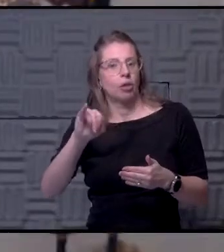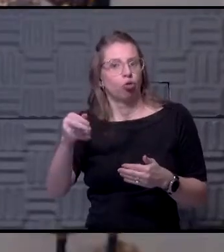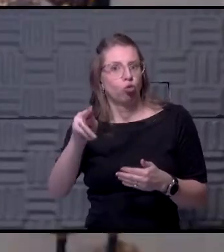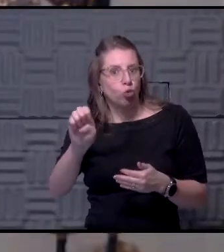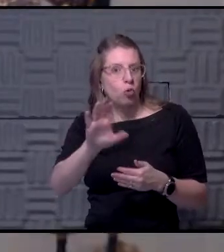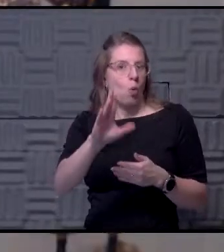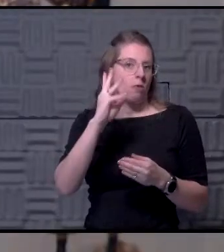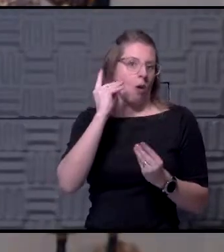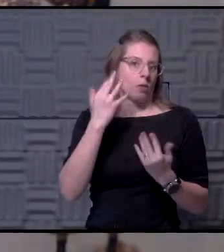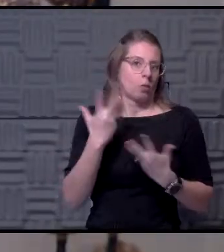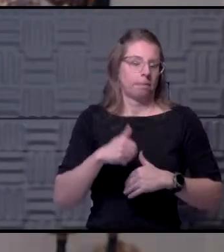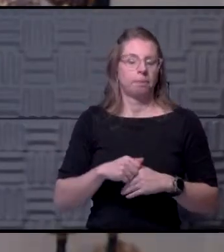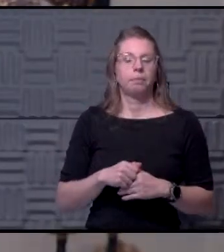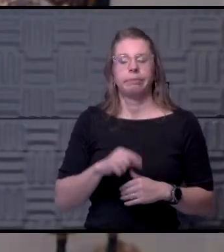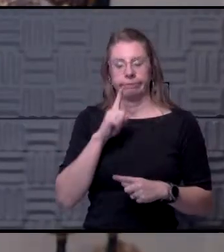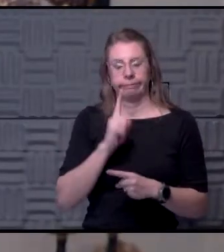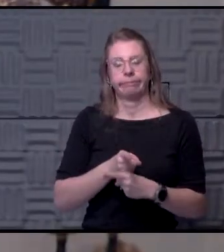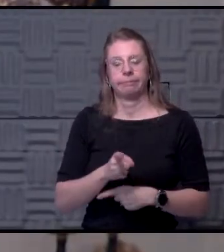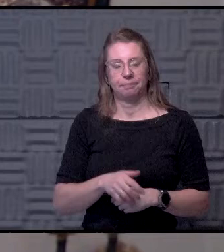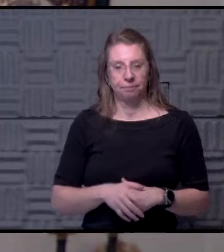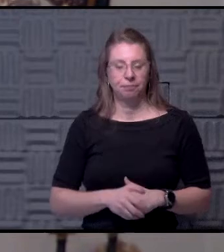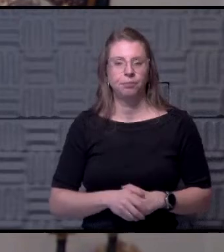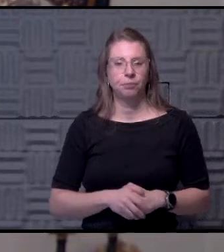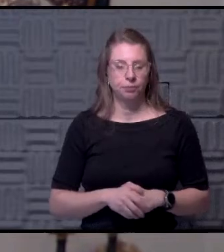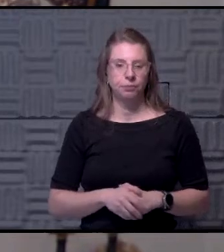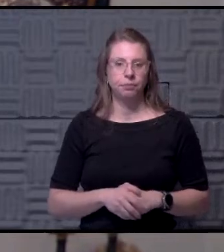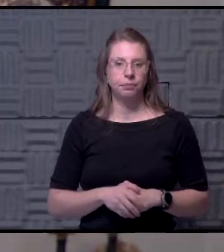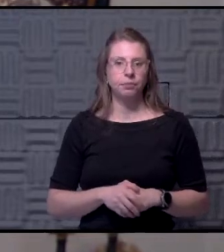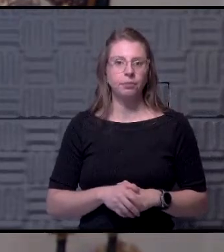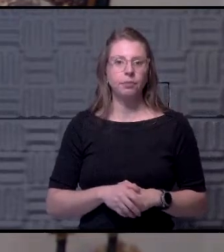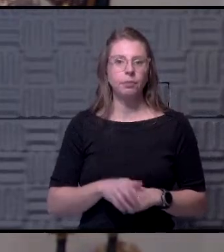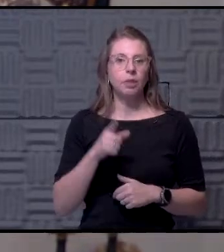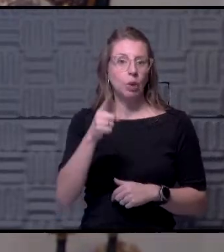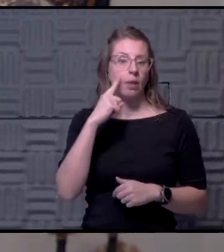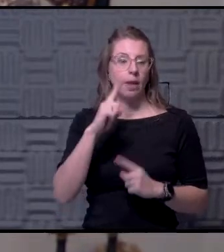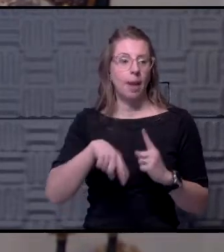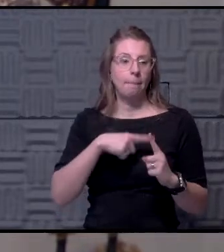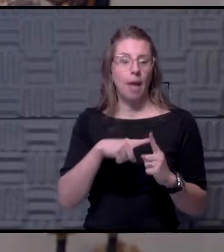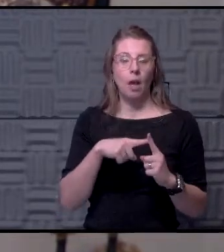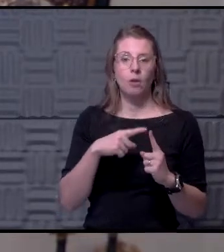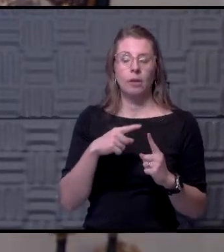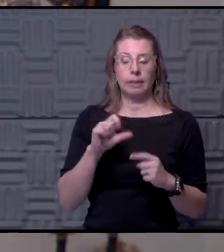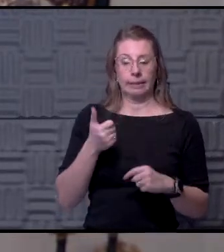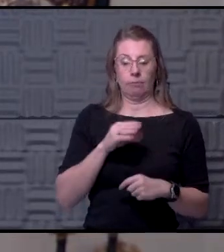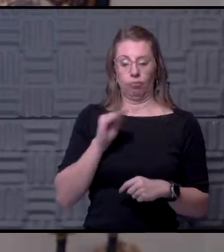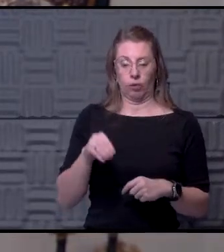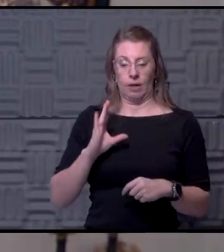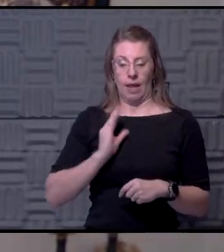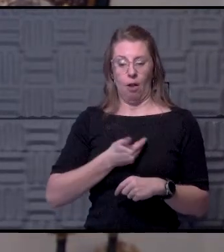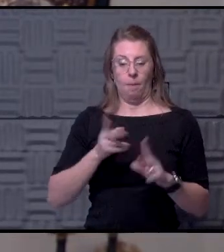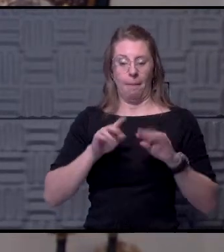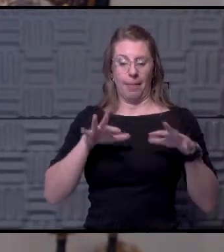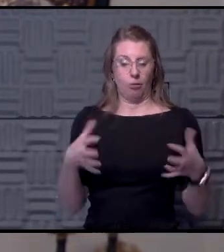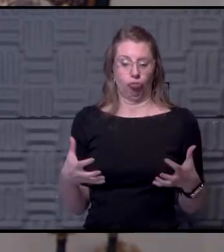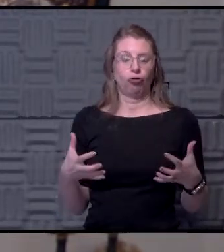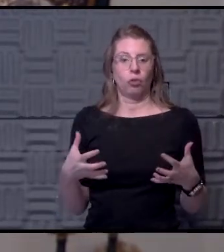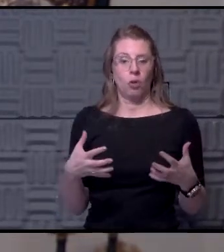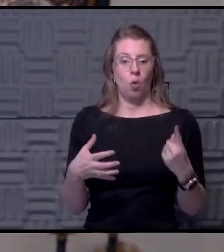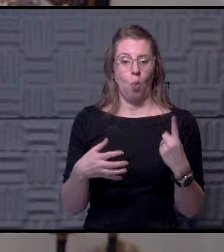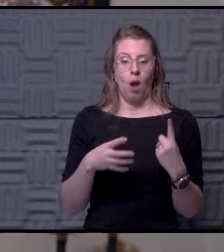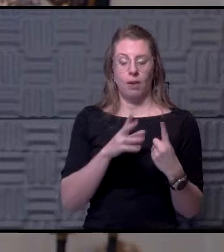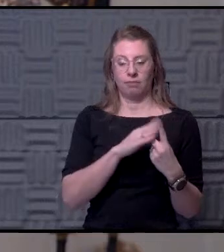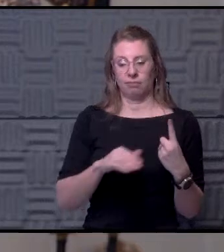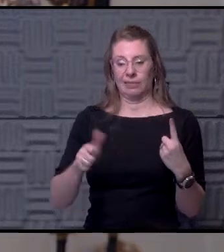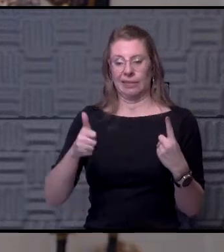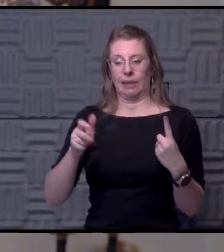Yeah, I think that's probably right. When you think about it, we've had 10% of our population in Kansas, 1 out of 10 people